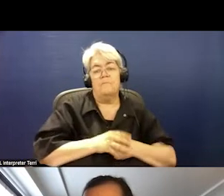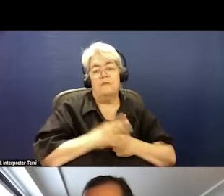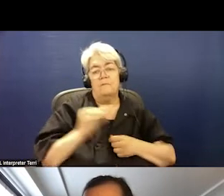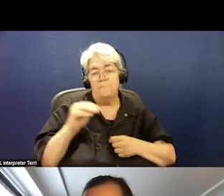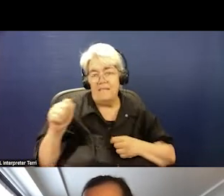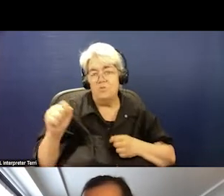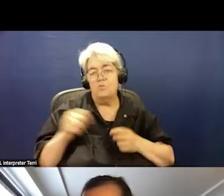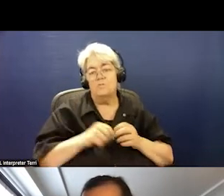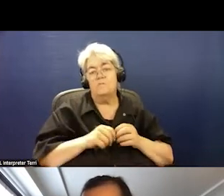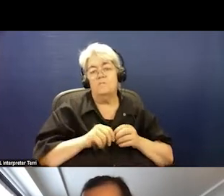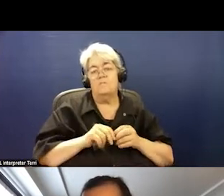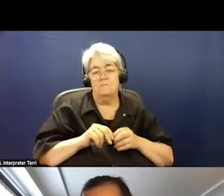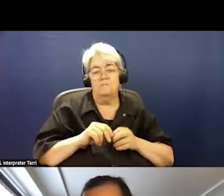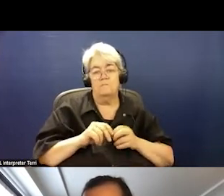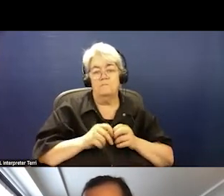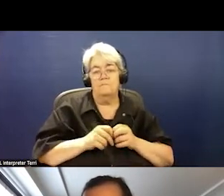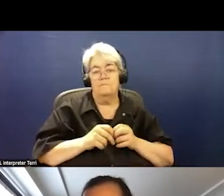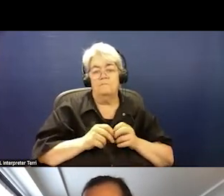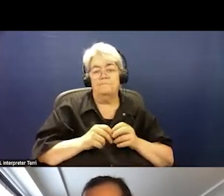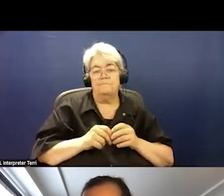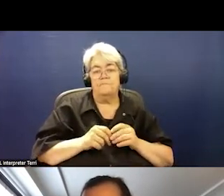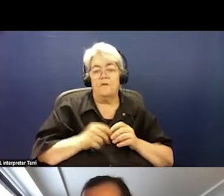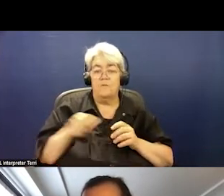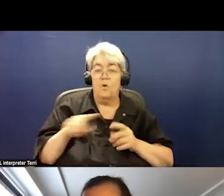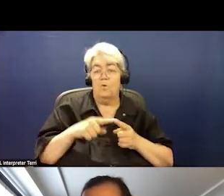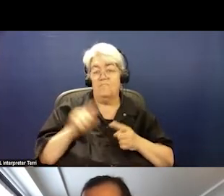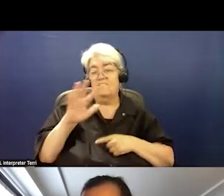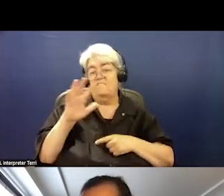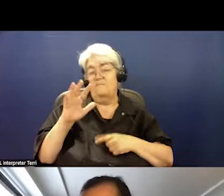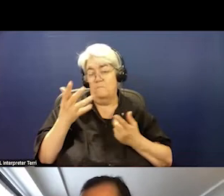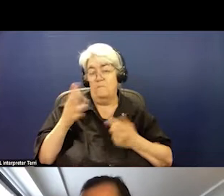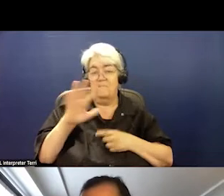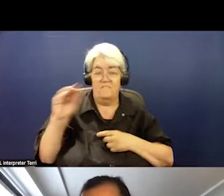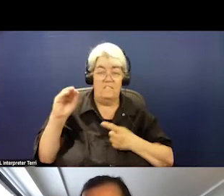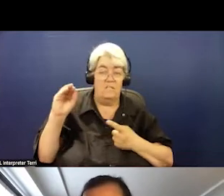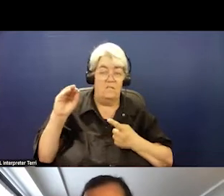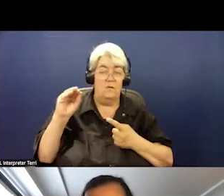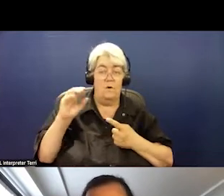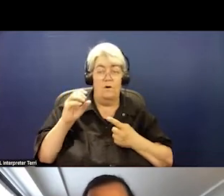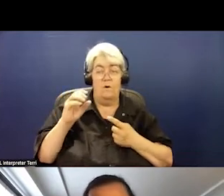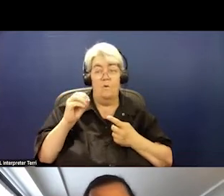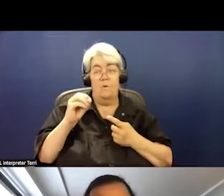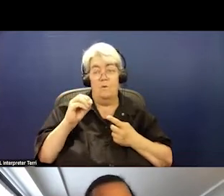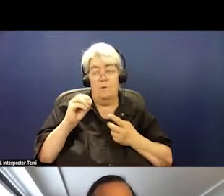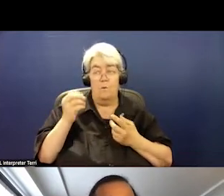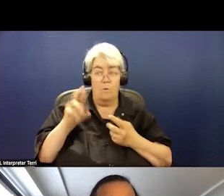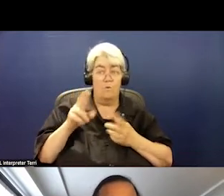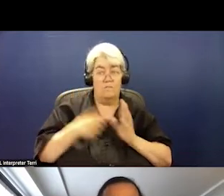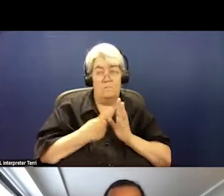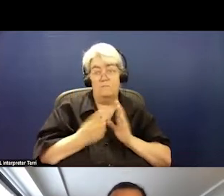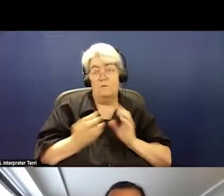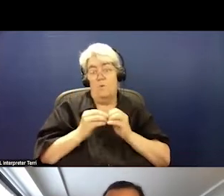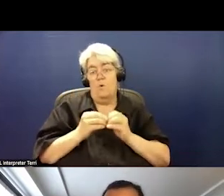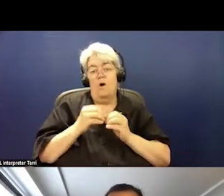Massachusetts are some of the leading states that have 50 or more people per 10,000 who are experiencing homelessness. There